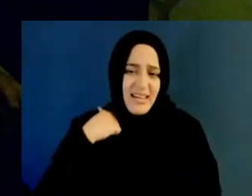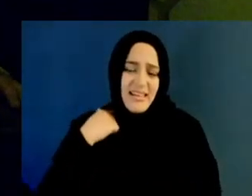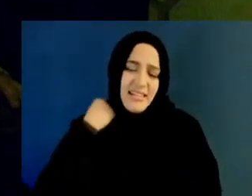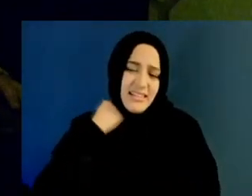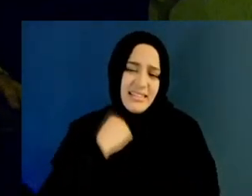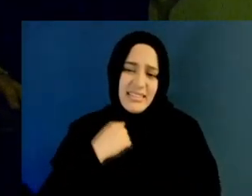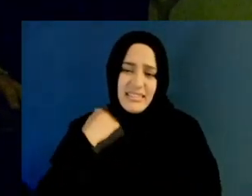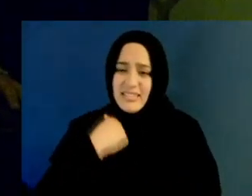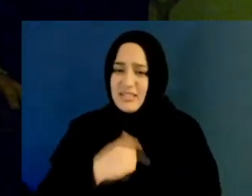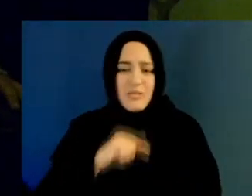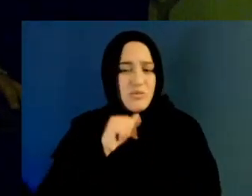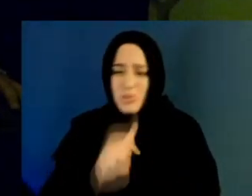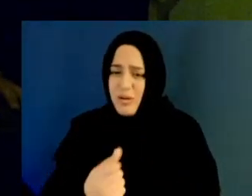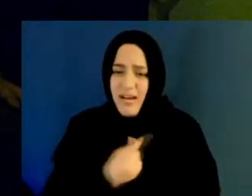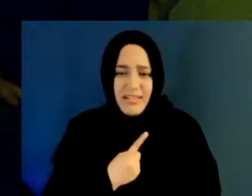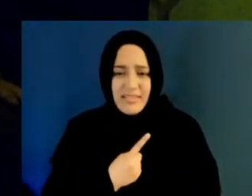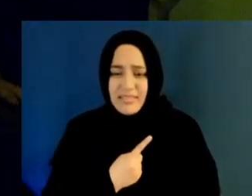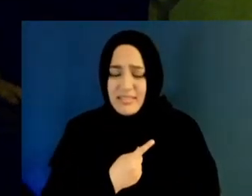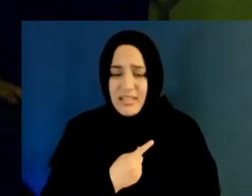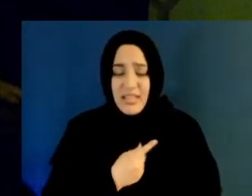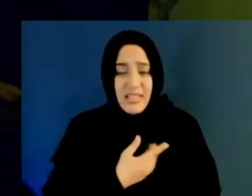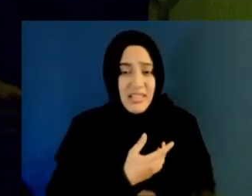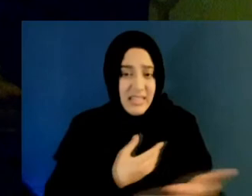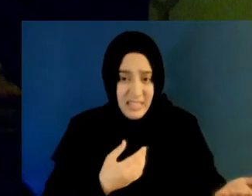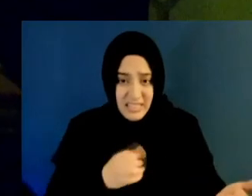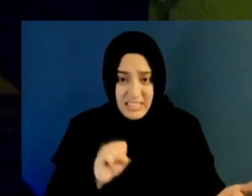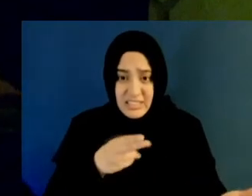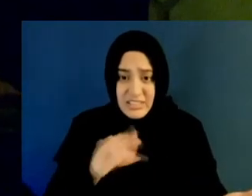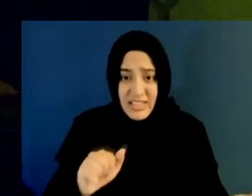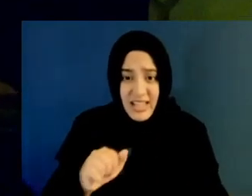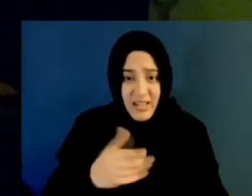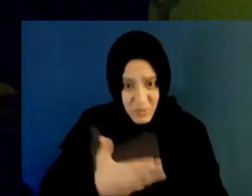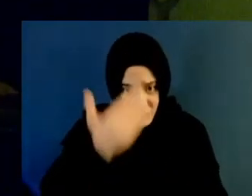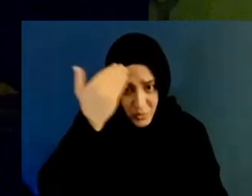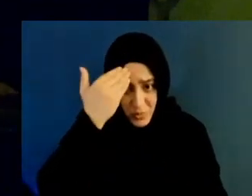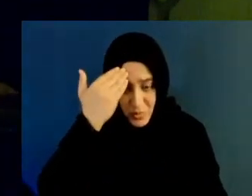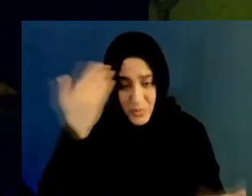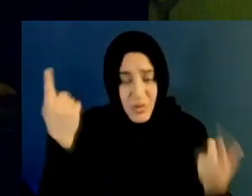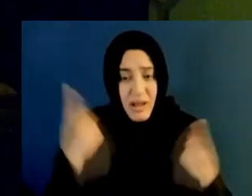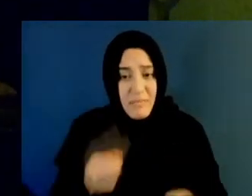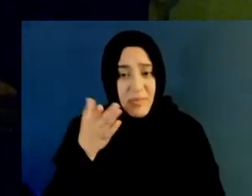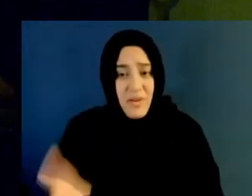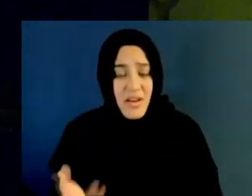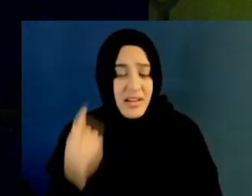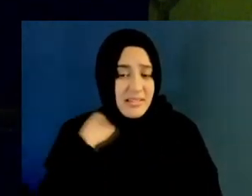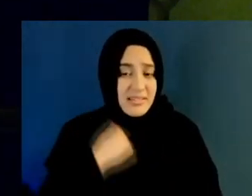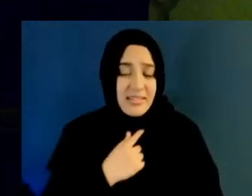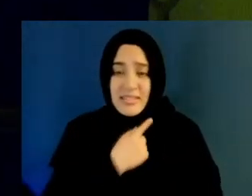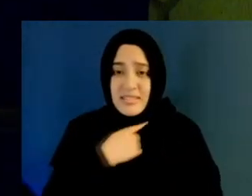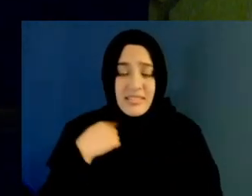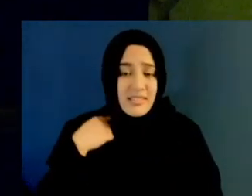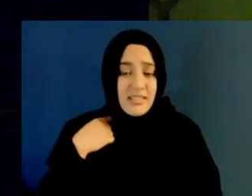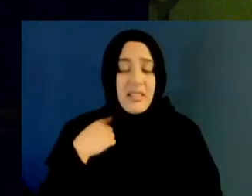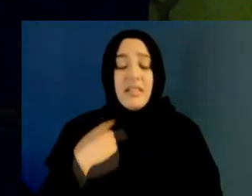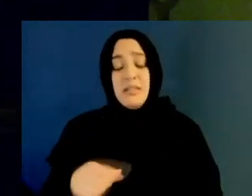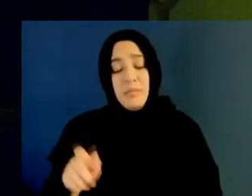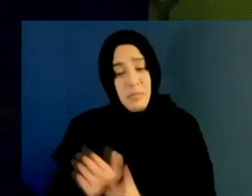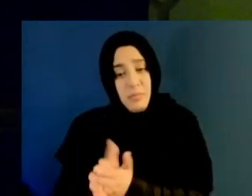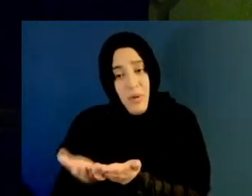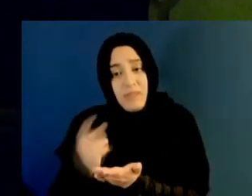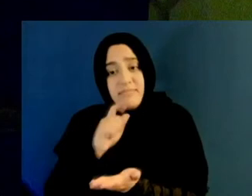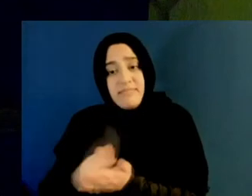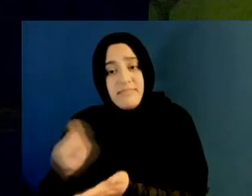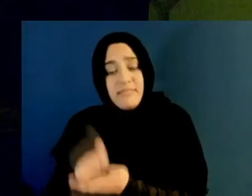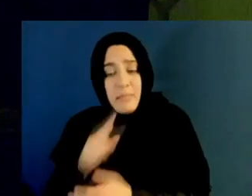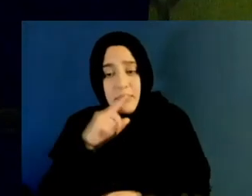Allah. Shi'at Zainul Abideen, you know where this part of the Masaib? The Maktal mentions that from